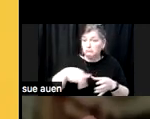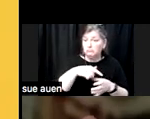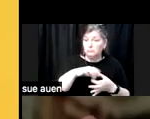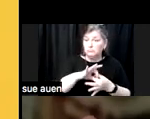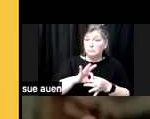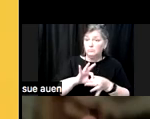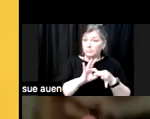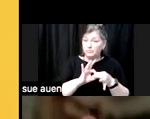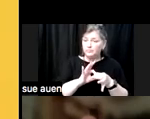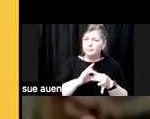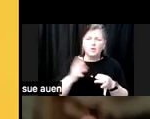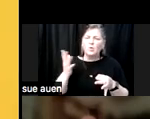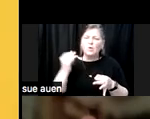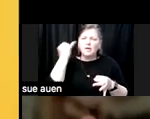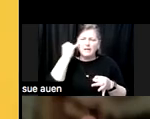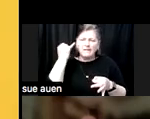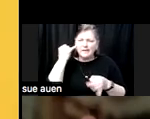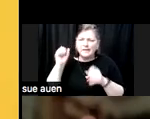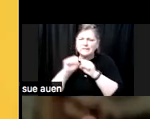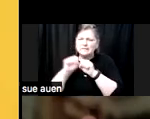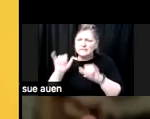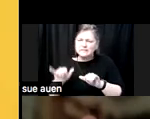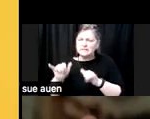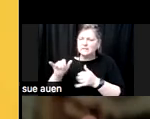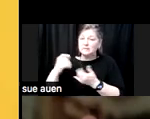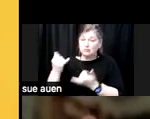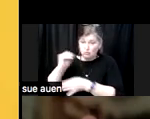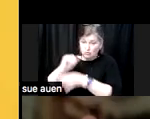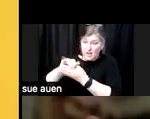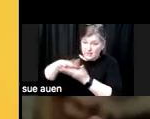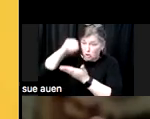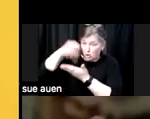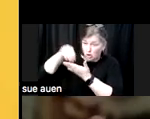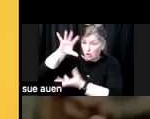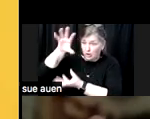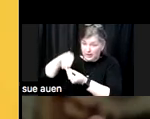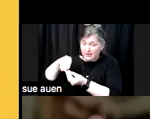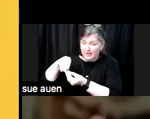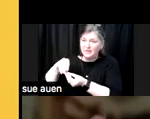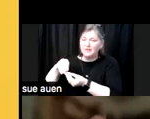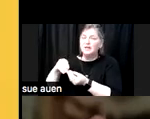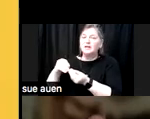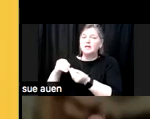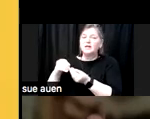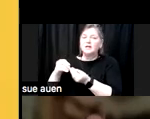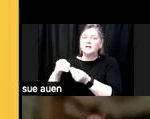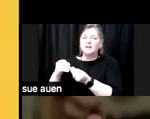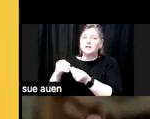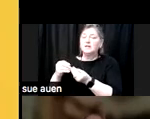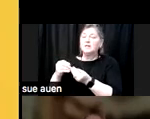What ideas and systems can the learning from tonight and last week, or the care